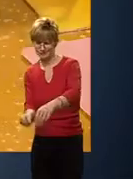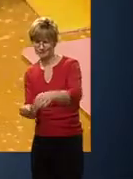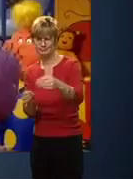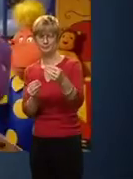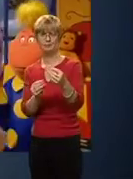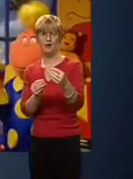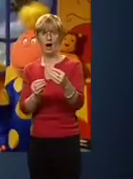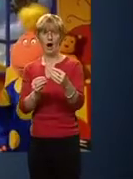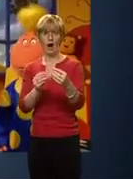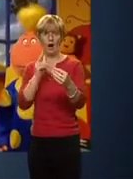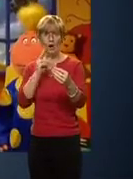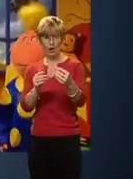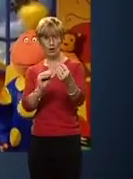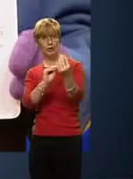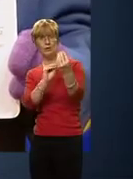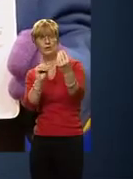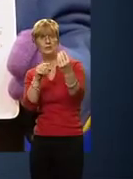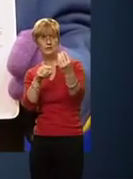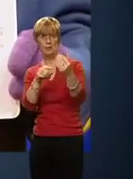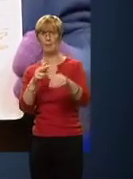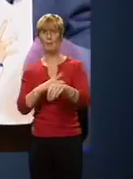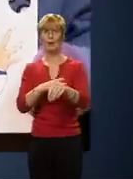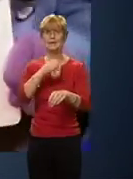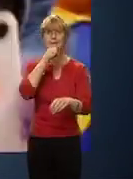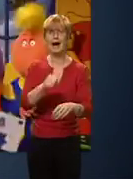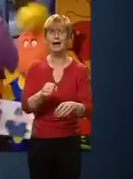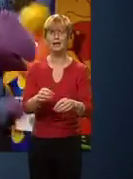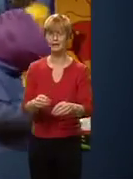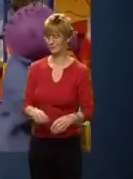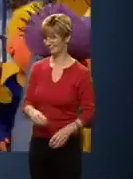Oh, look. I've found a policeman.